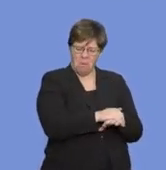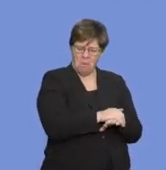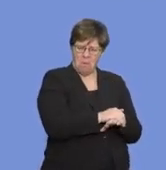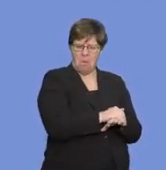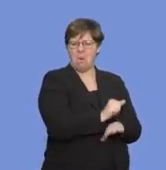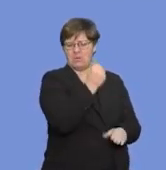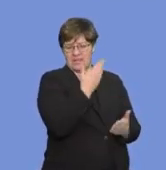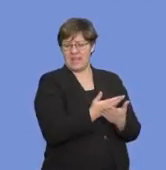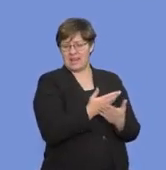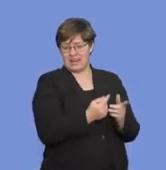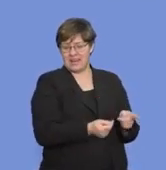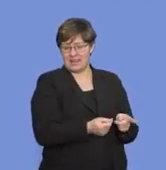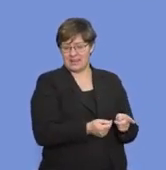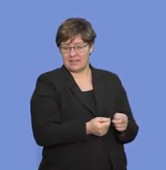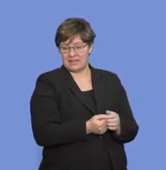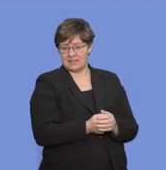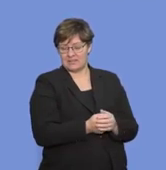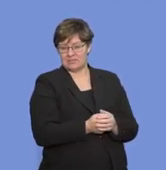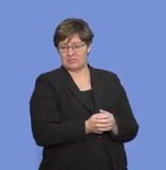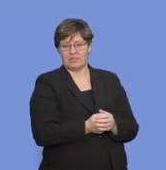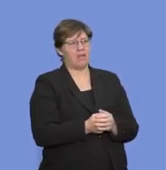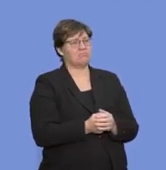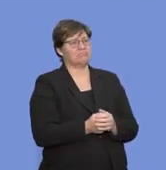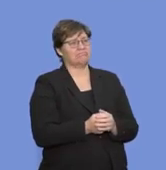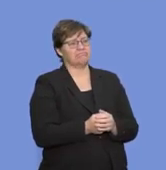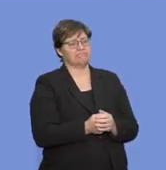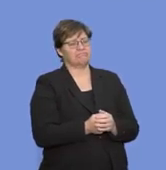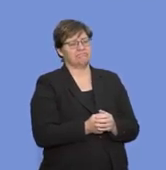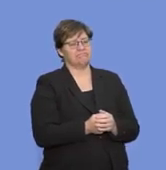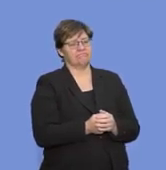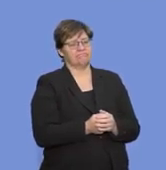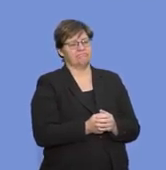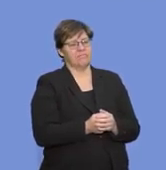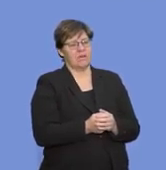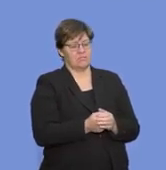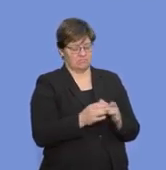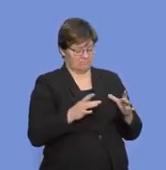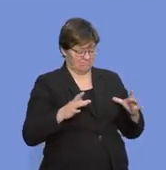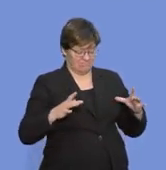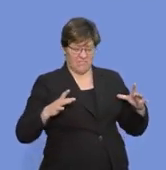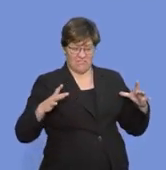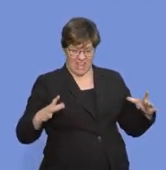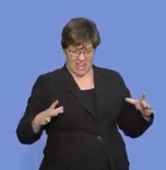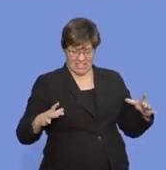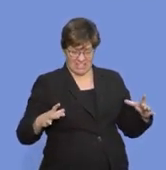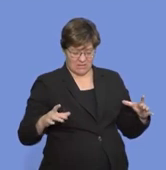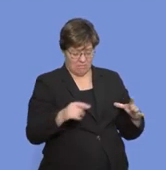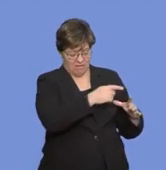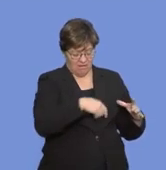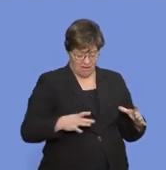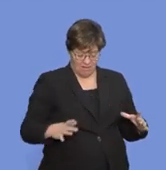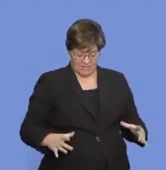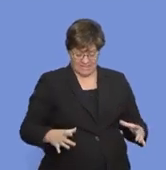become very old, and they become the diameter of the the stem actually becomes